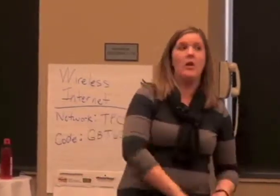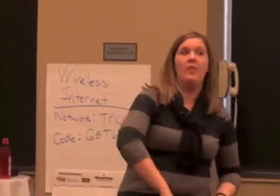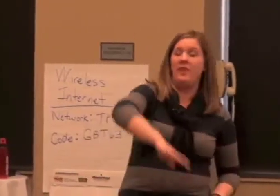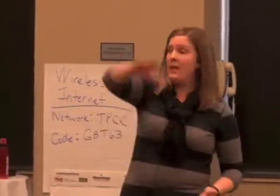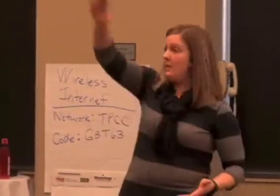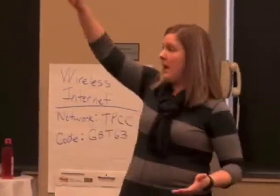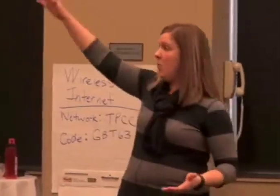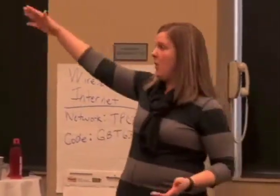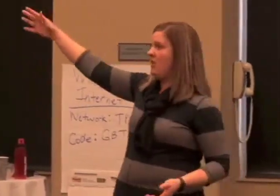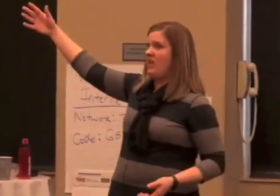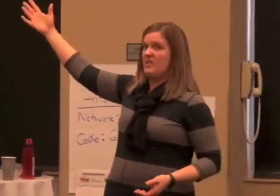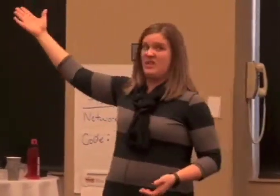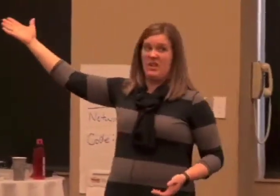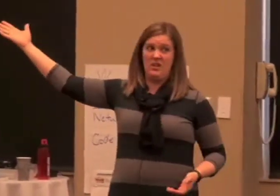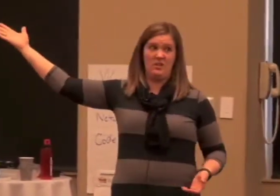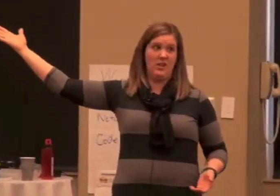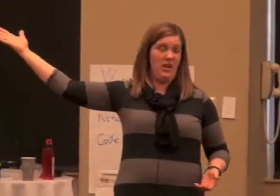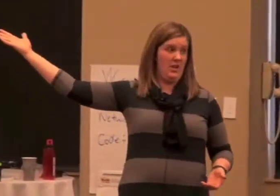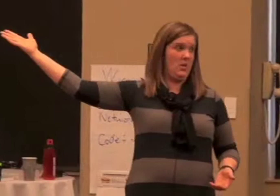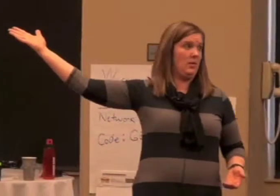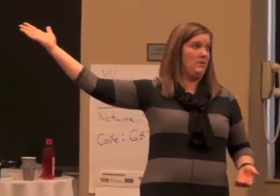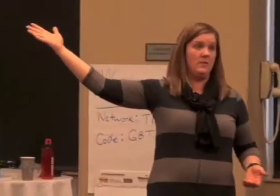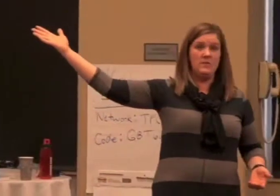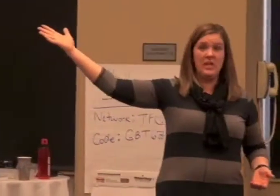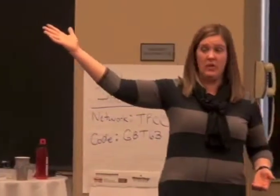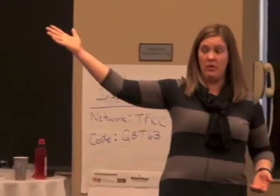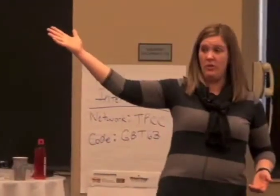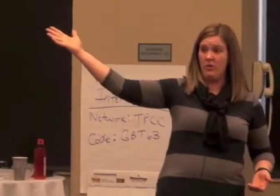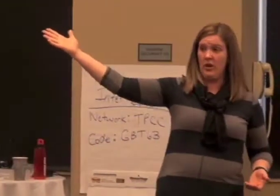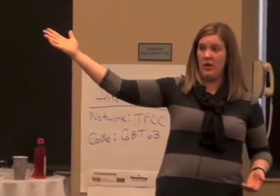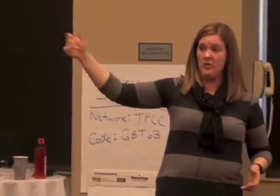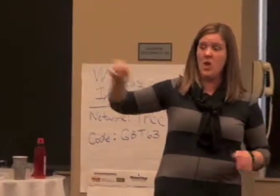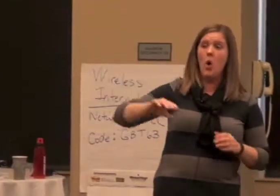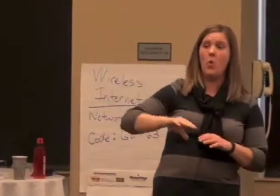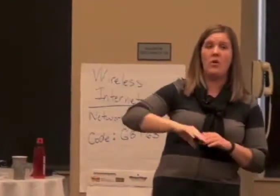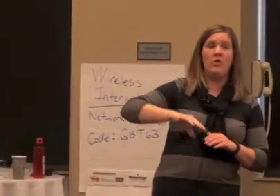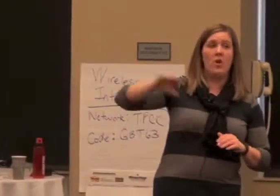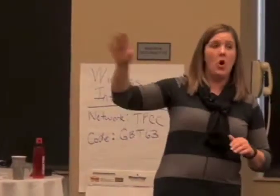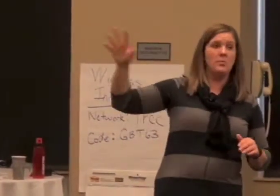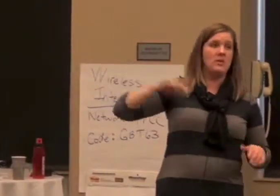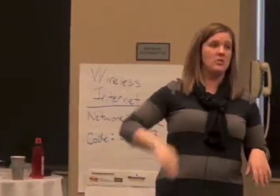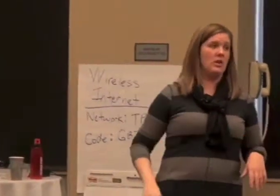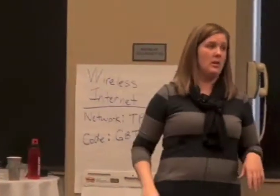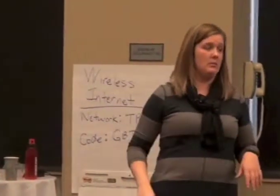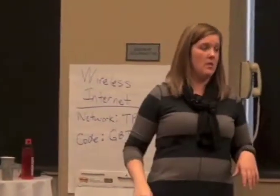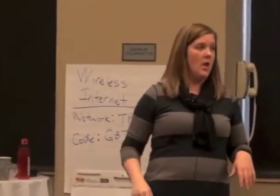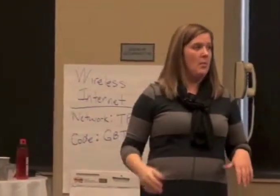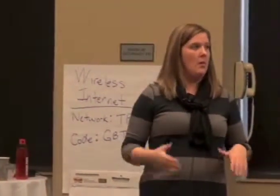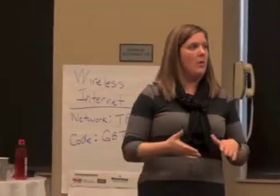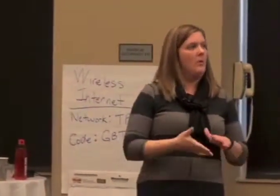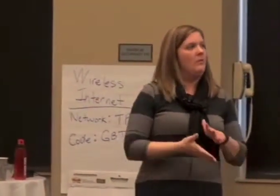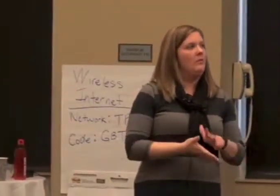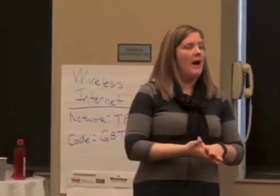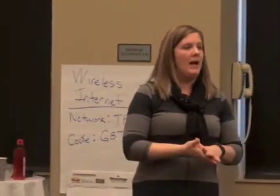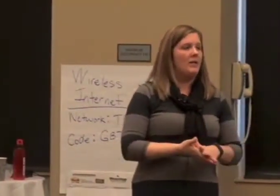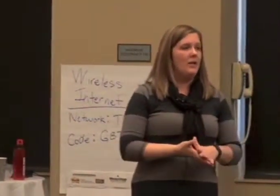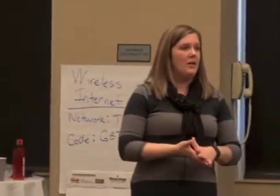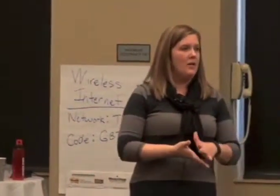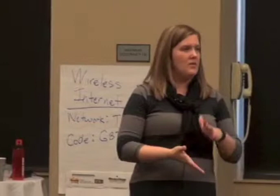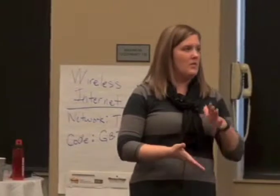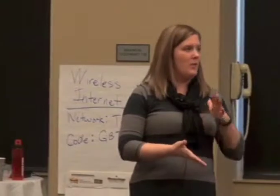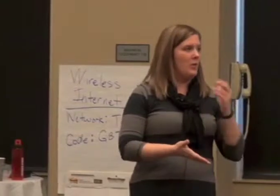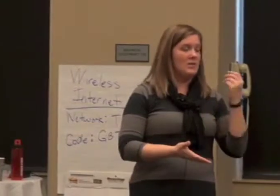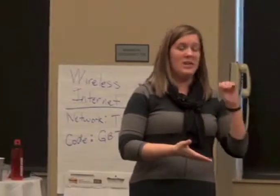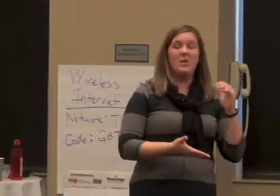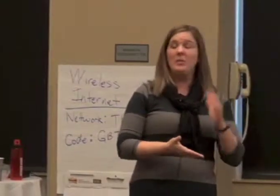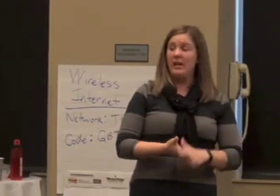Let alone think about where do they see their kiddo in 15 or 30 years? What are their hopes and dreams? But what we find